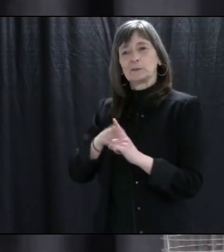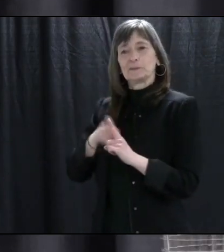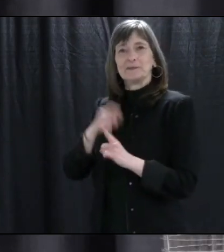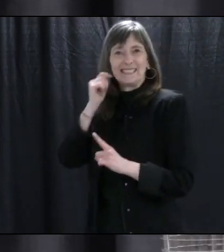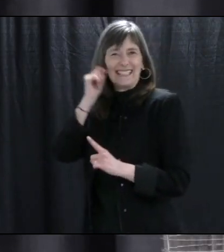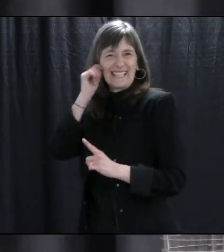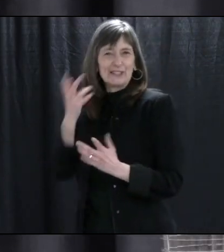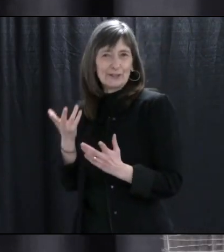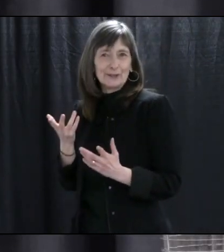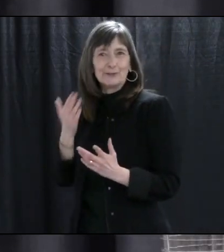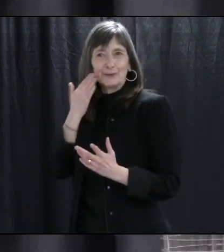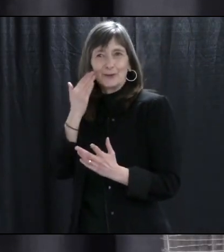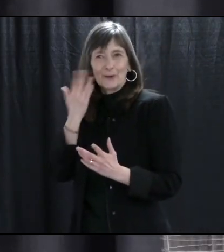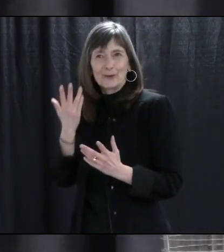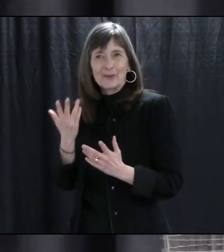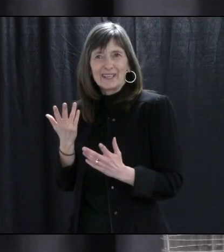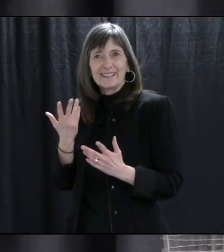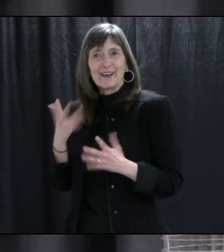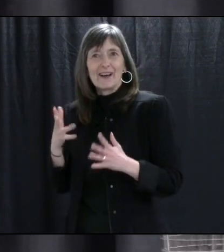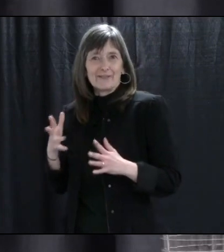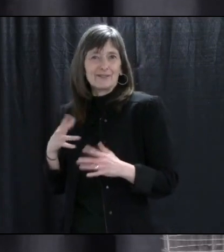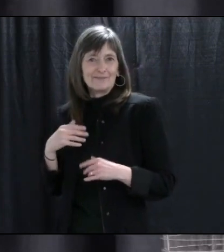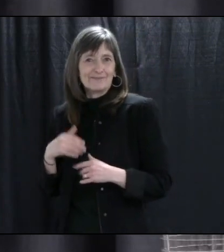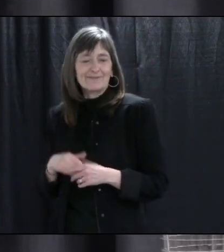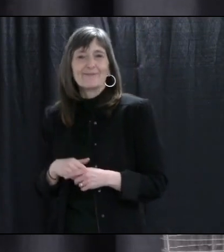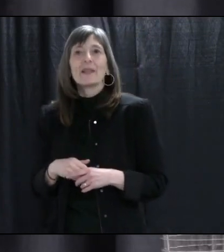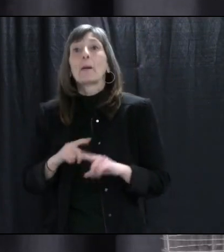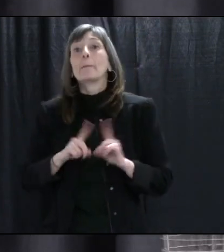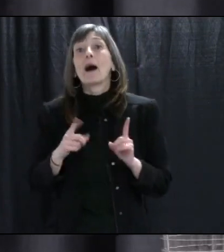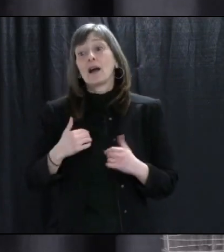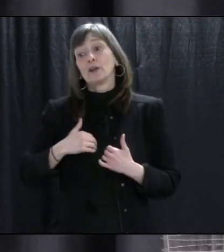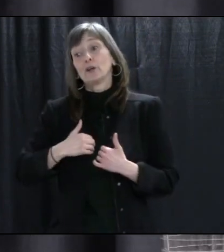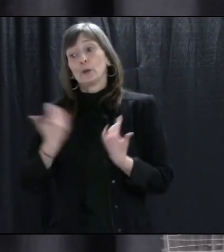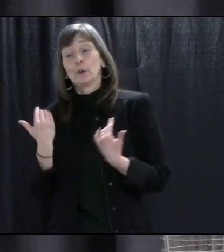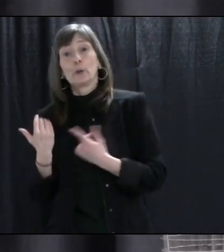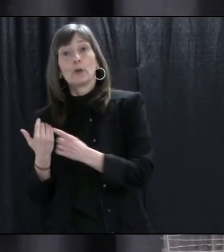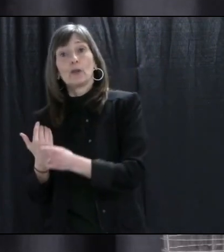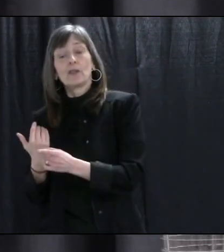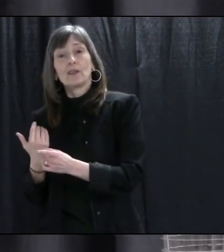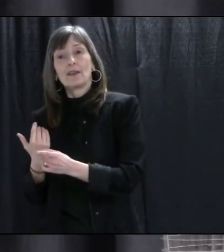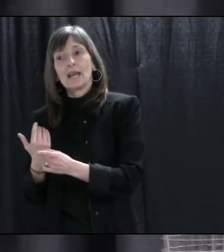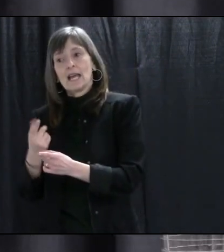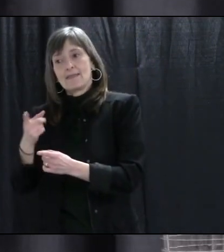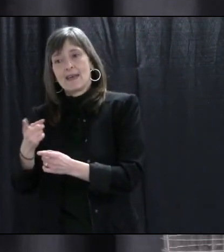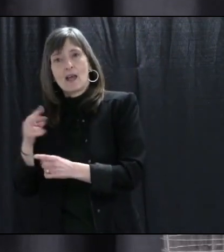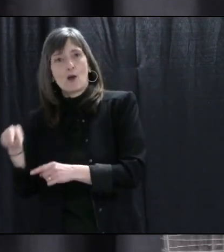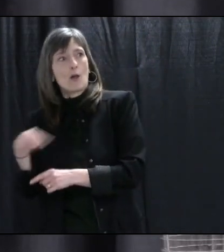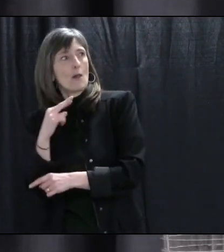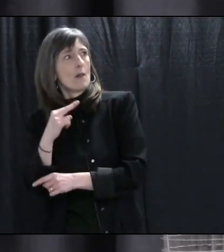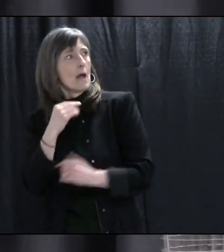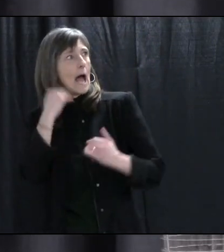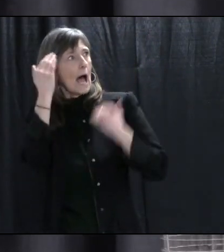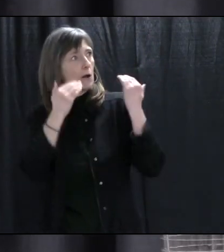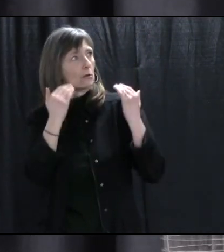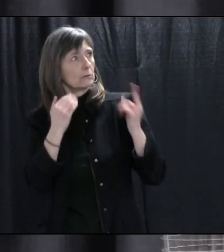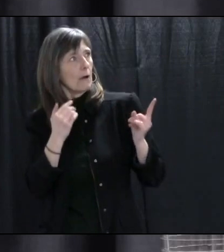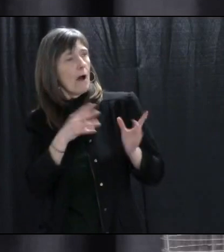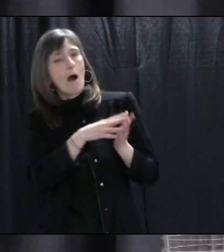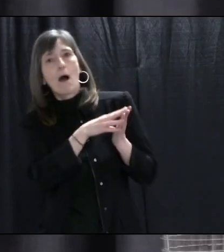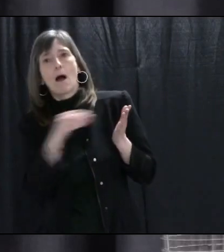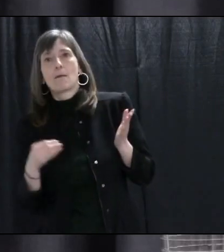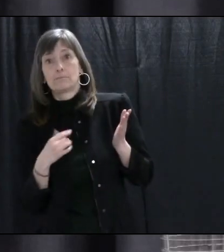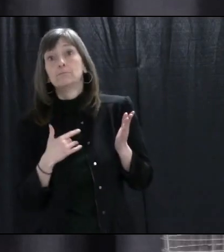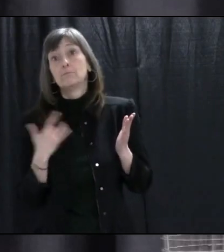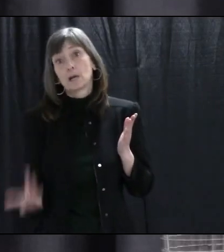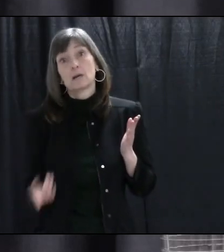there. But to be fair, the youth model the behavior they see from the grown-ups, from the